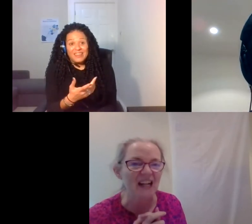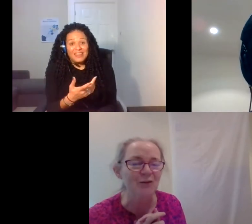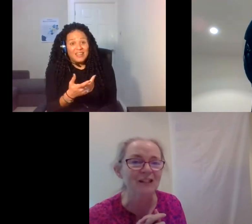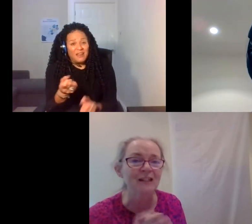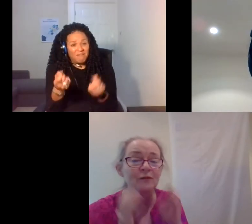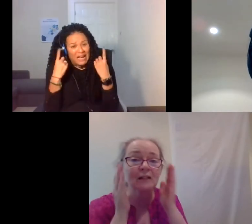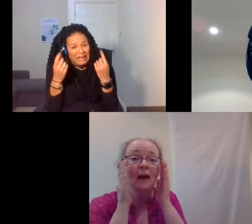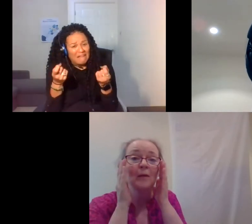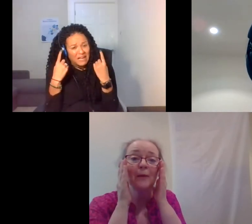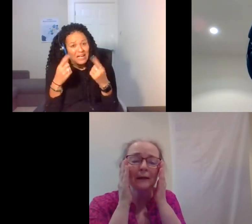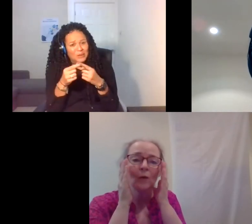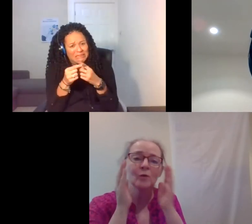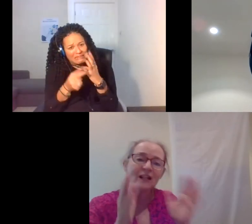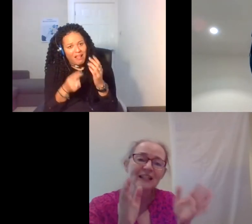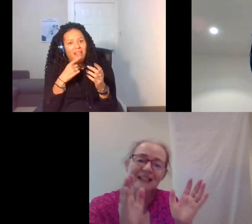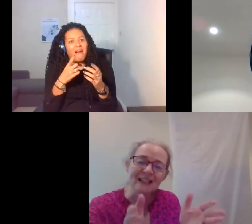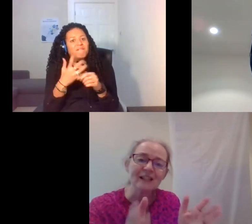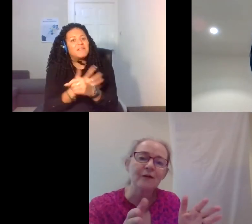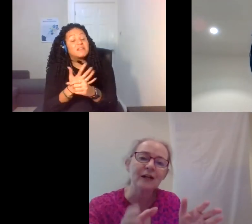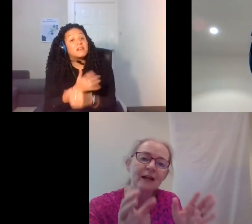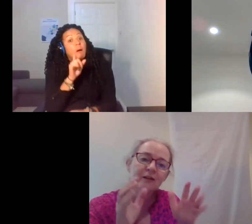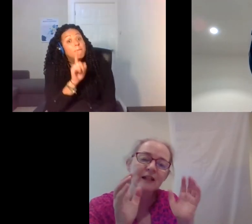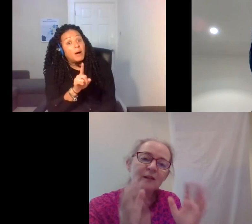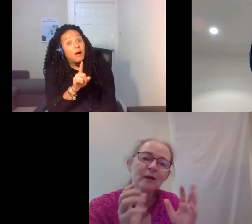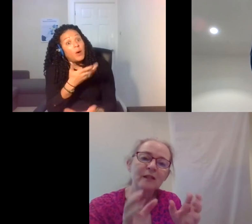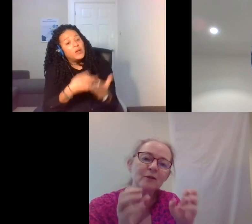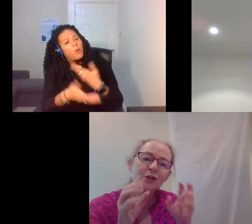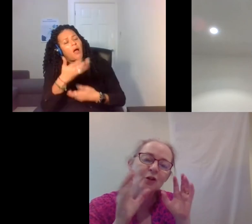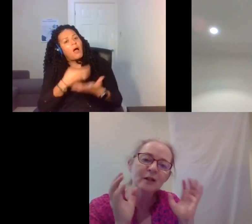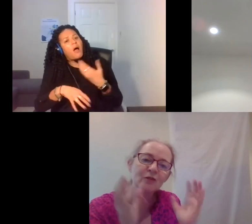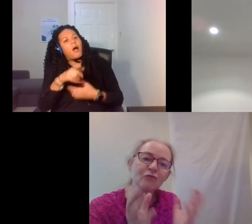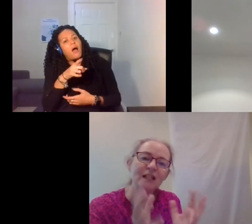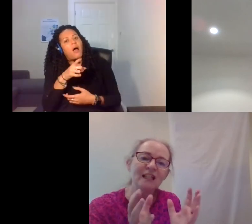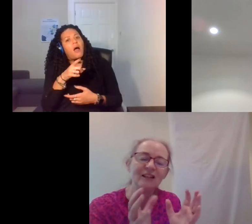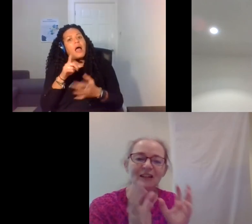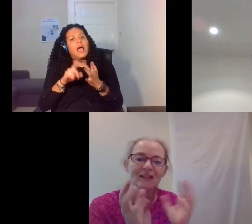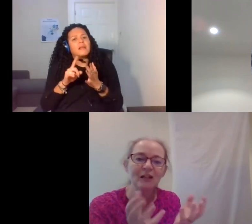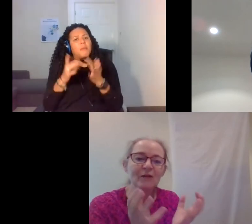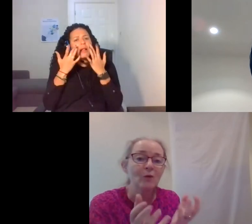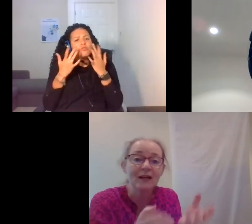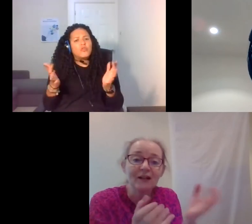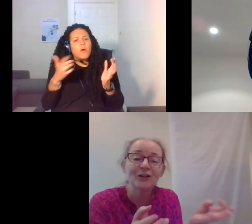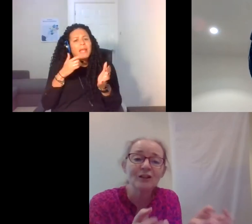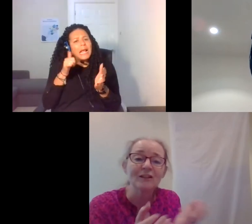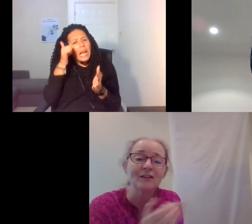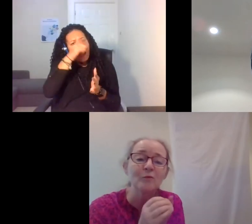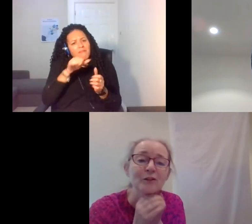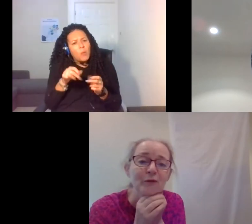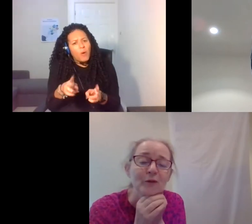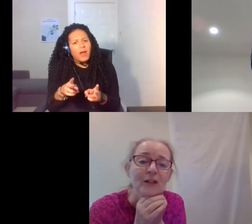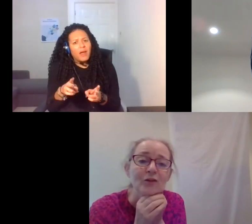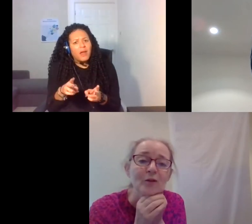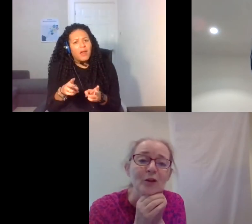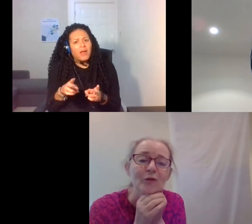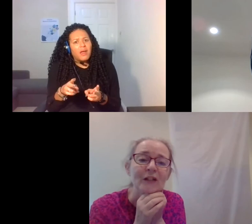the actual detailed physics. But what I did discover, and because Isabelle was able to show me in a really clever way, and I think she's just done a